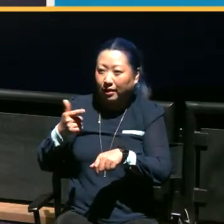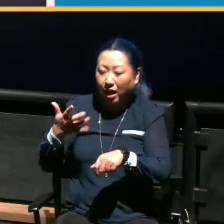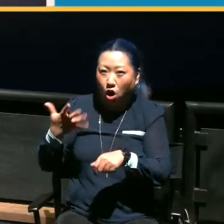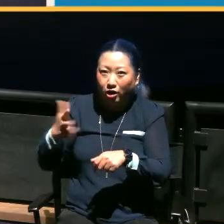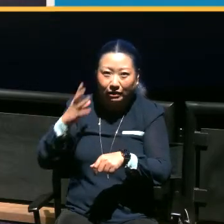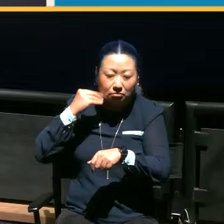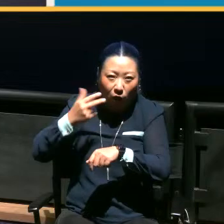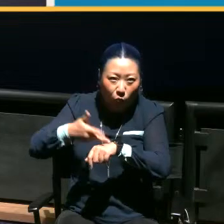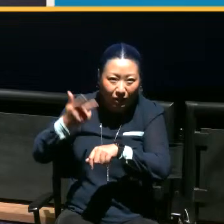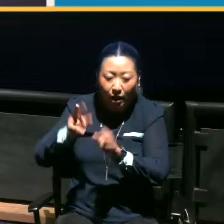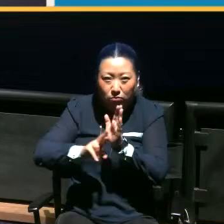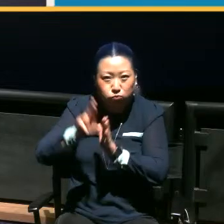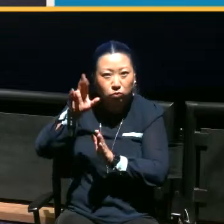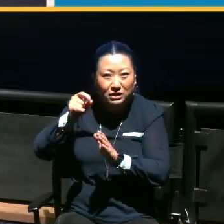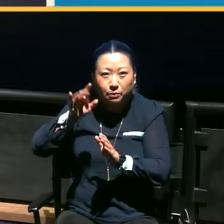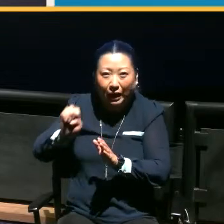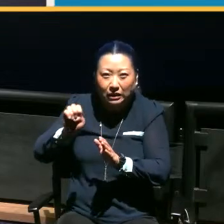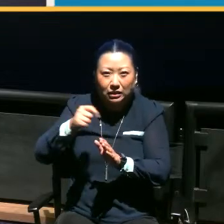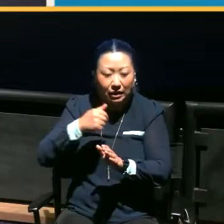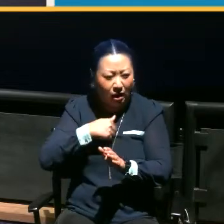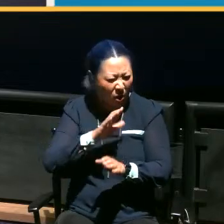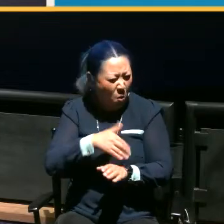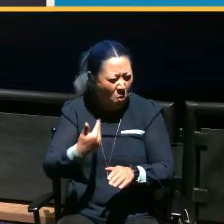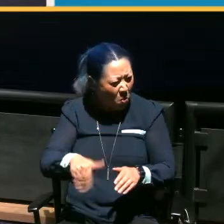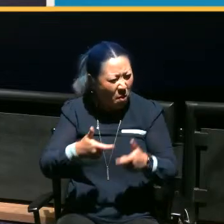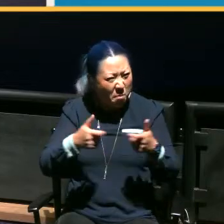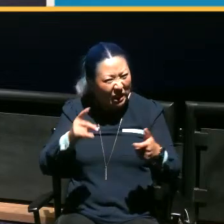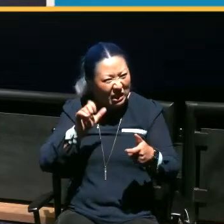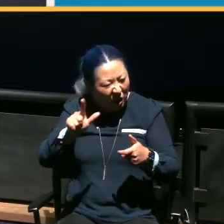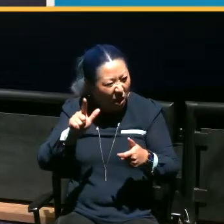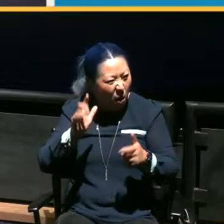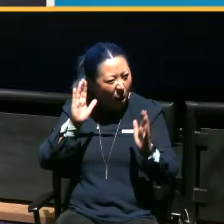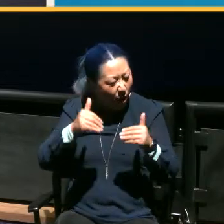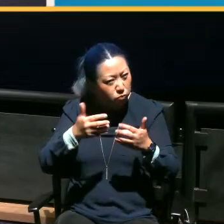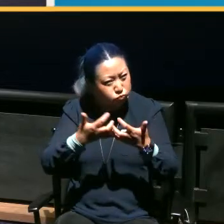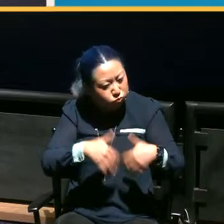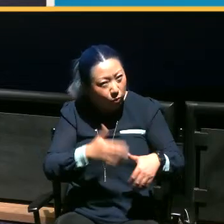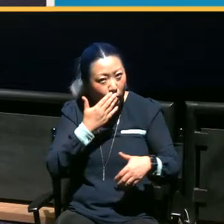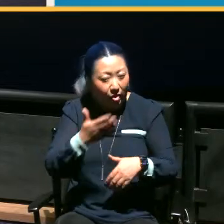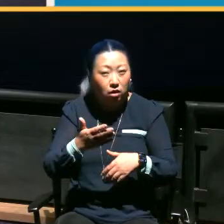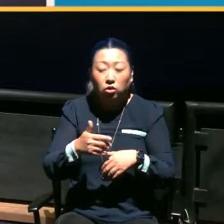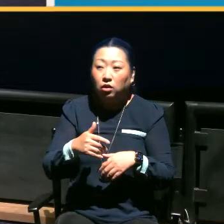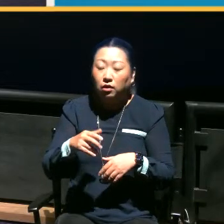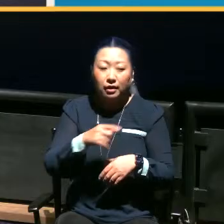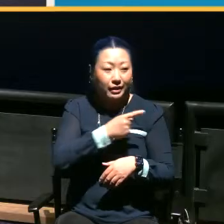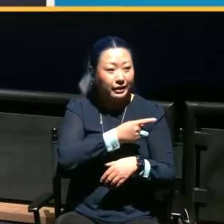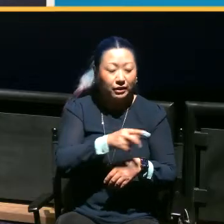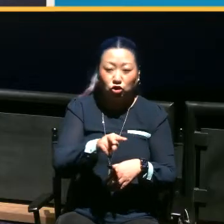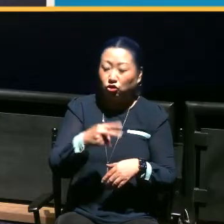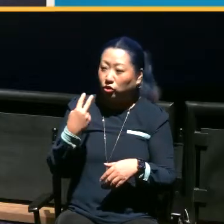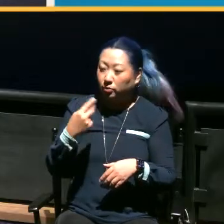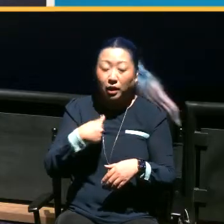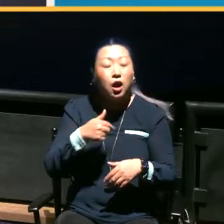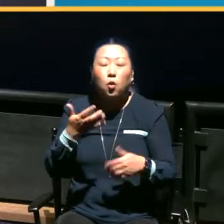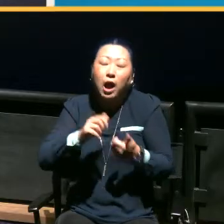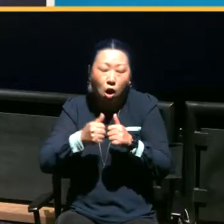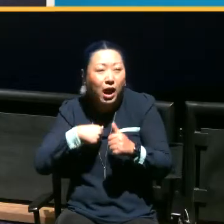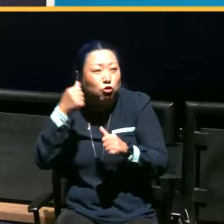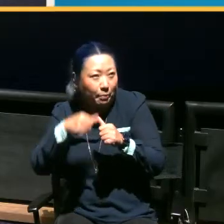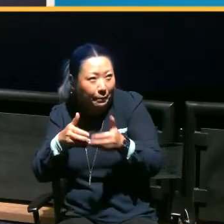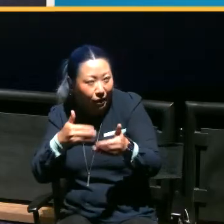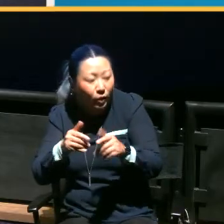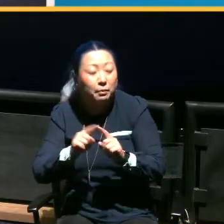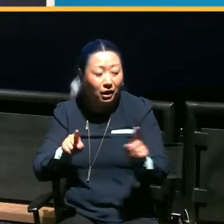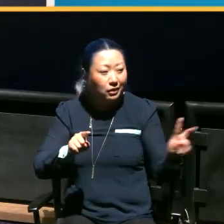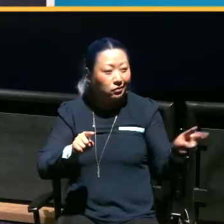in space. And I remember just saying, "John, wow, this is really a big deal. I hope it goes well." And he turns to me. This is the way I remember it anyway, John.